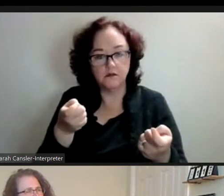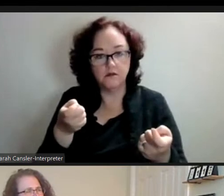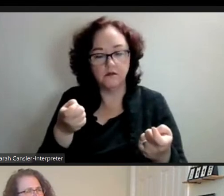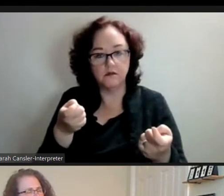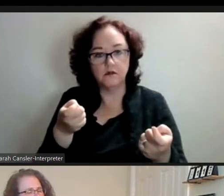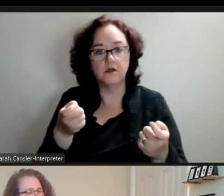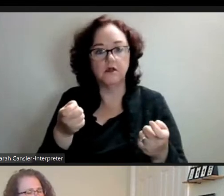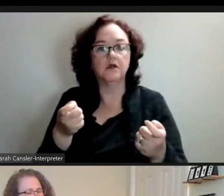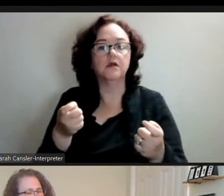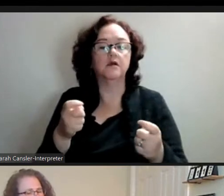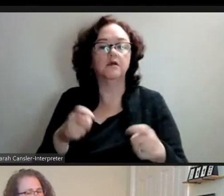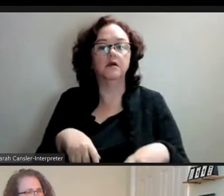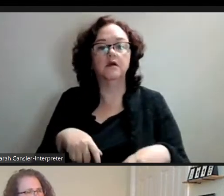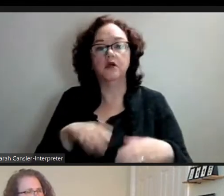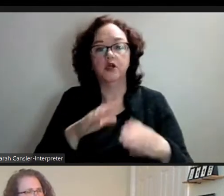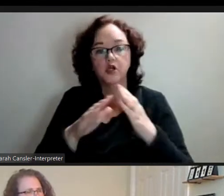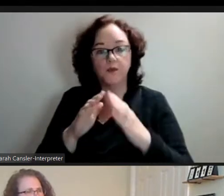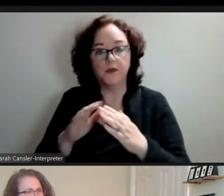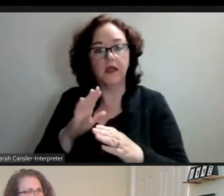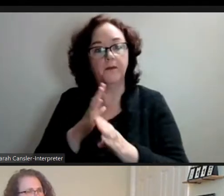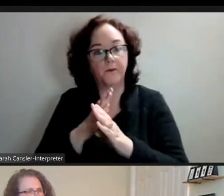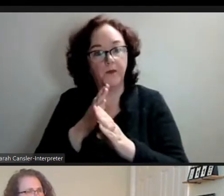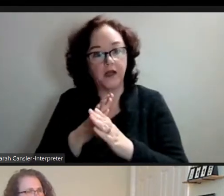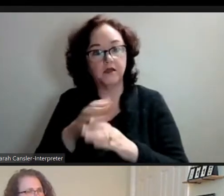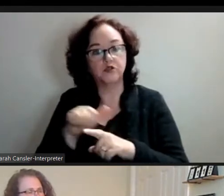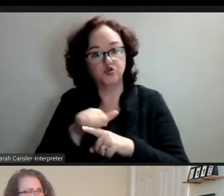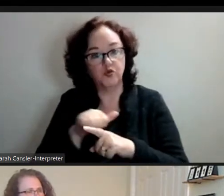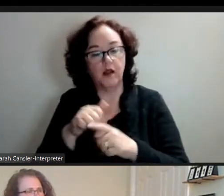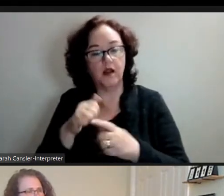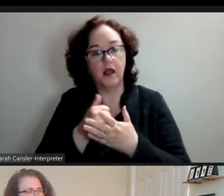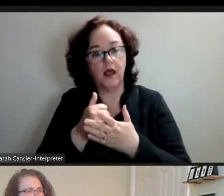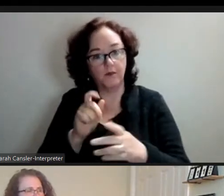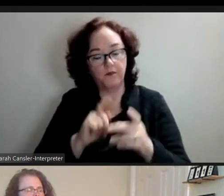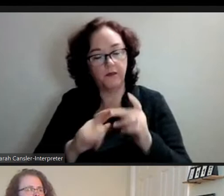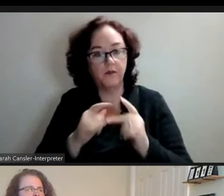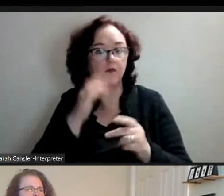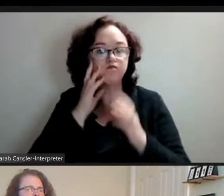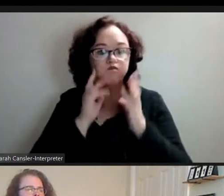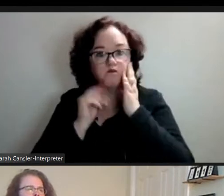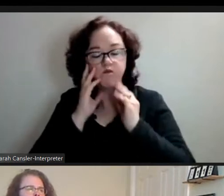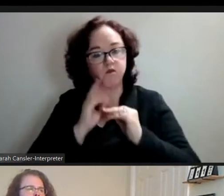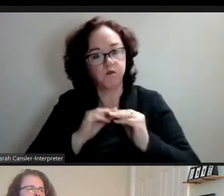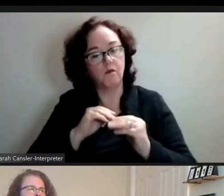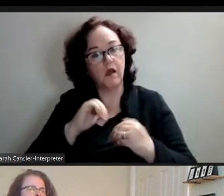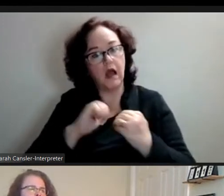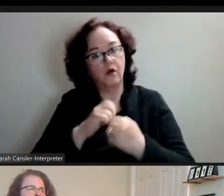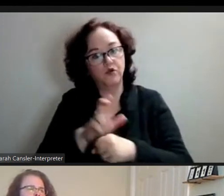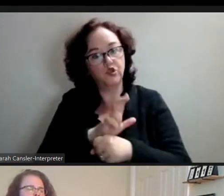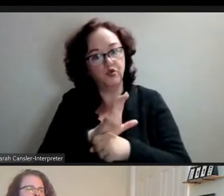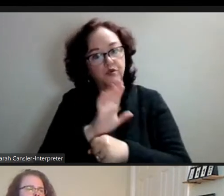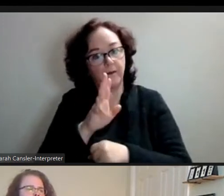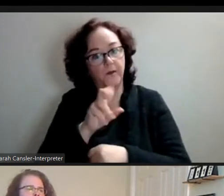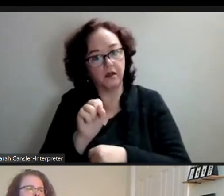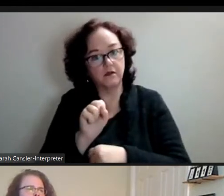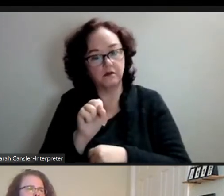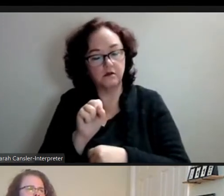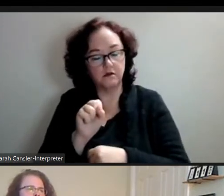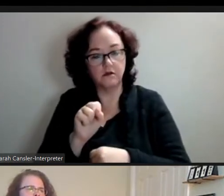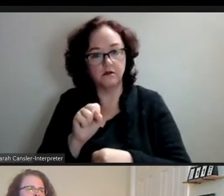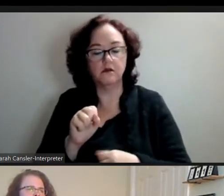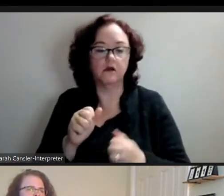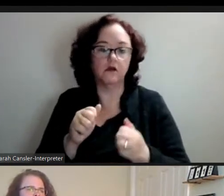community bus training to help individuals get familiar with how to use our bus and our bus systems with their new